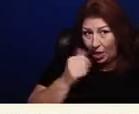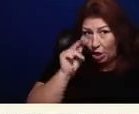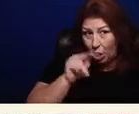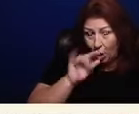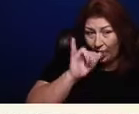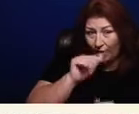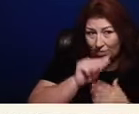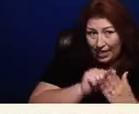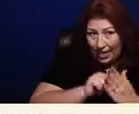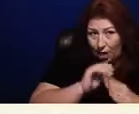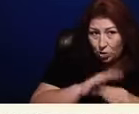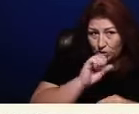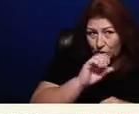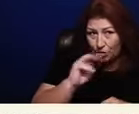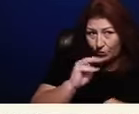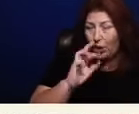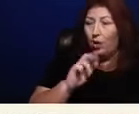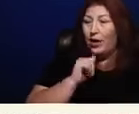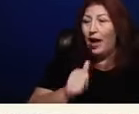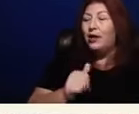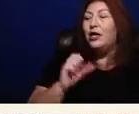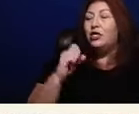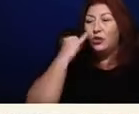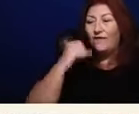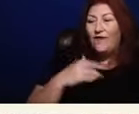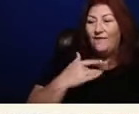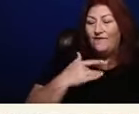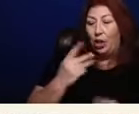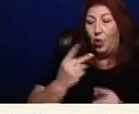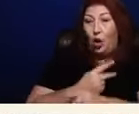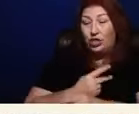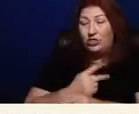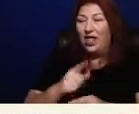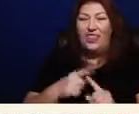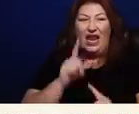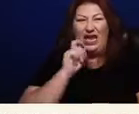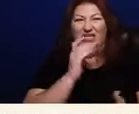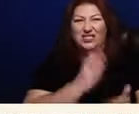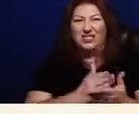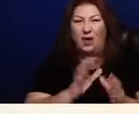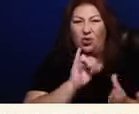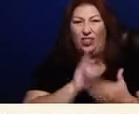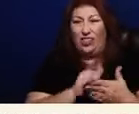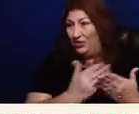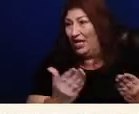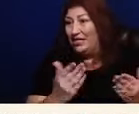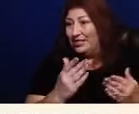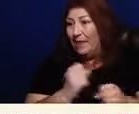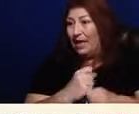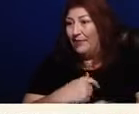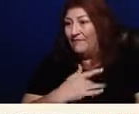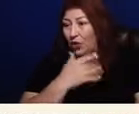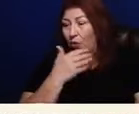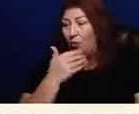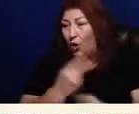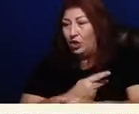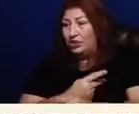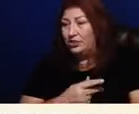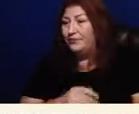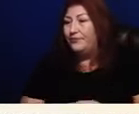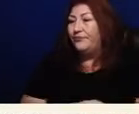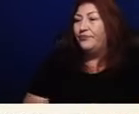media or not? Right. And so if I'm feeling worse, then I need to stop doing the things that make me feel worse. Right. The